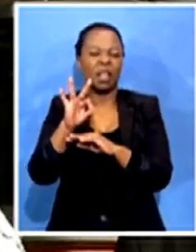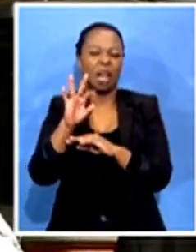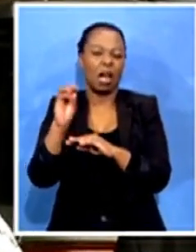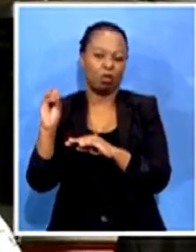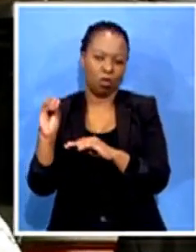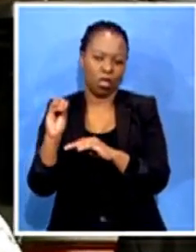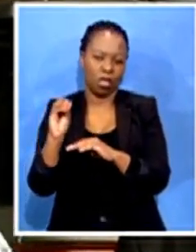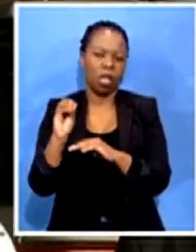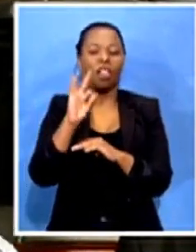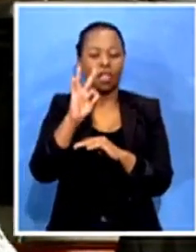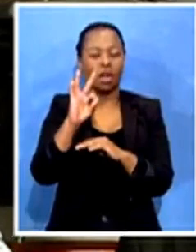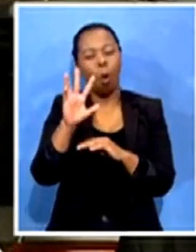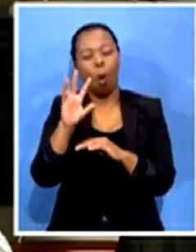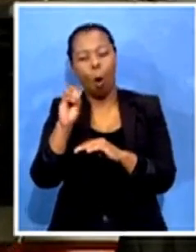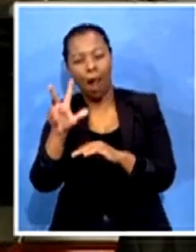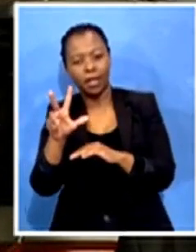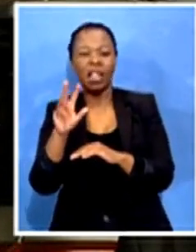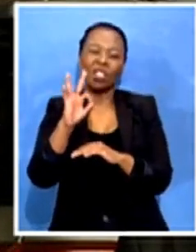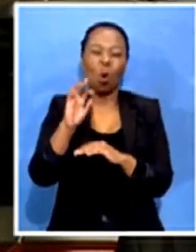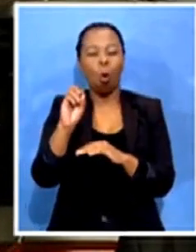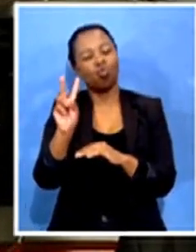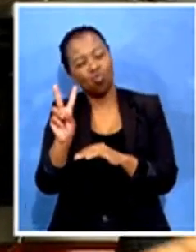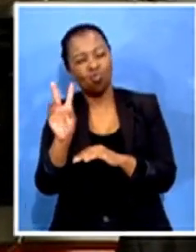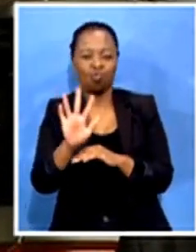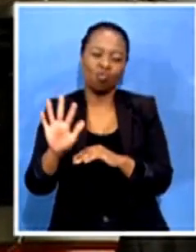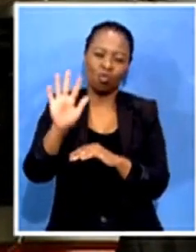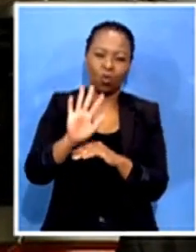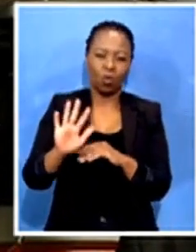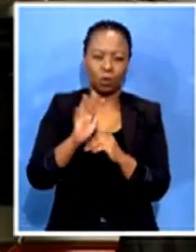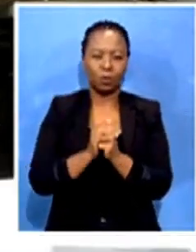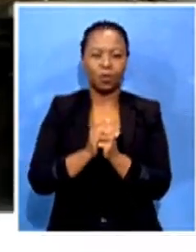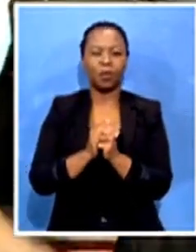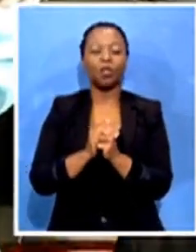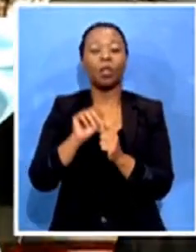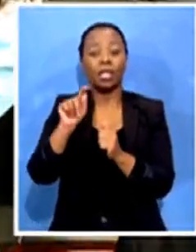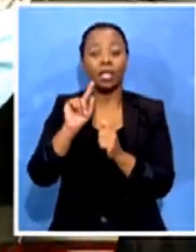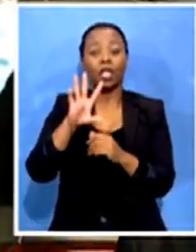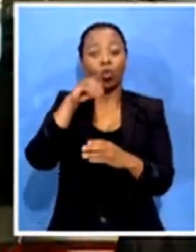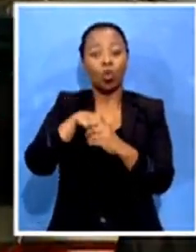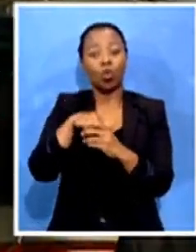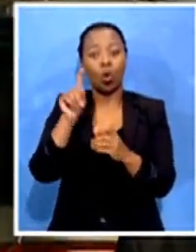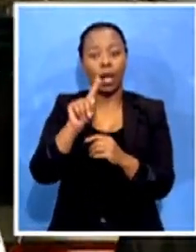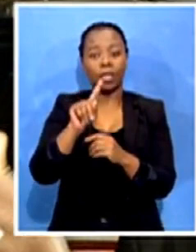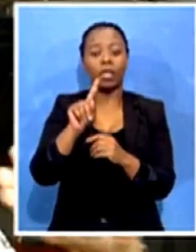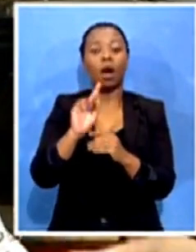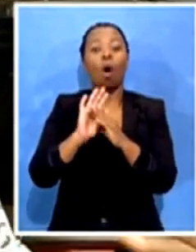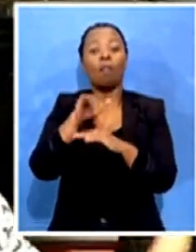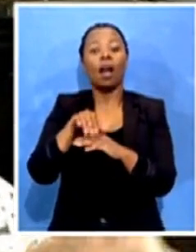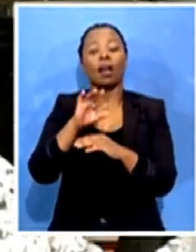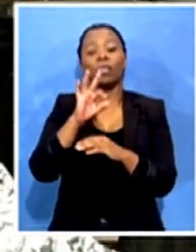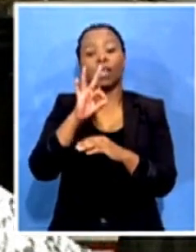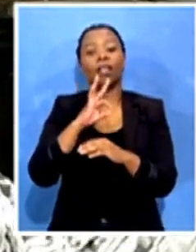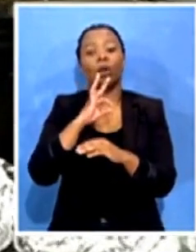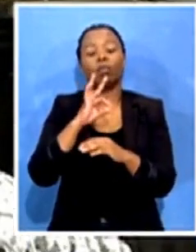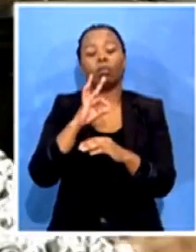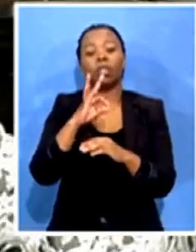302. So, and that includes those for out of 1,000 beds. But this is our plan. In 2 days,